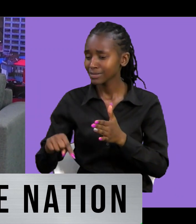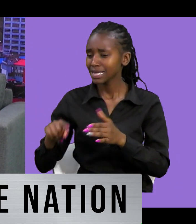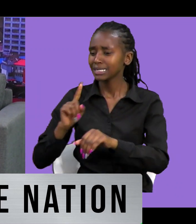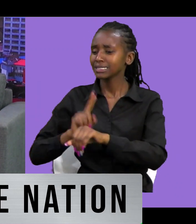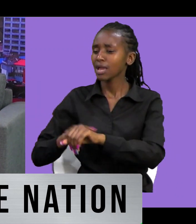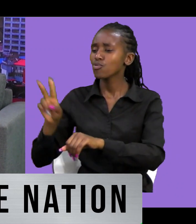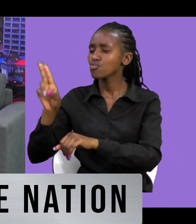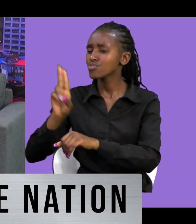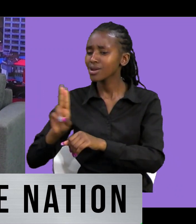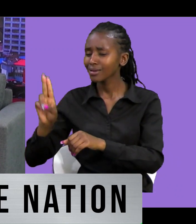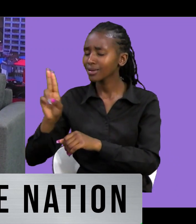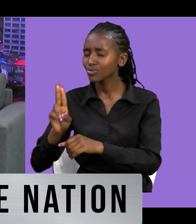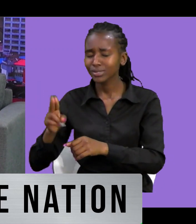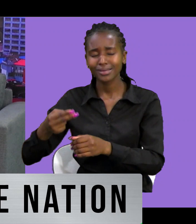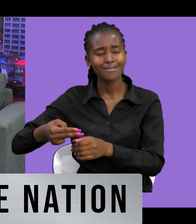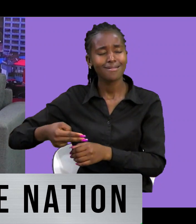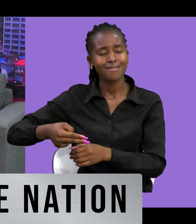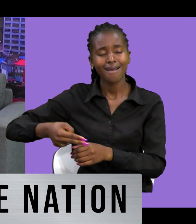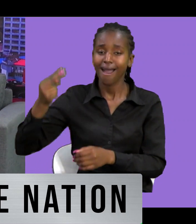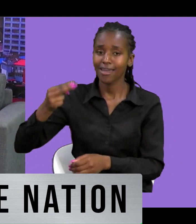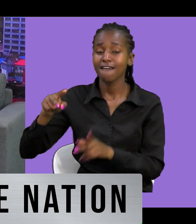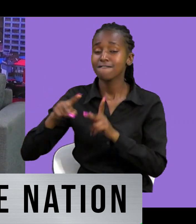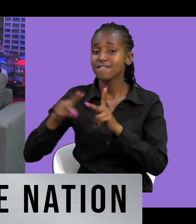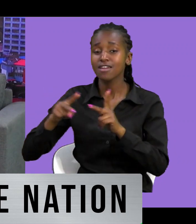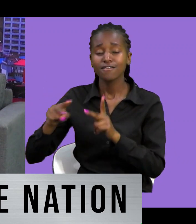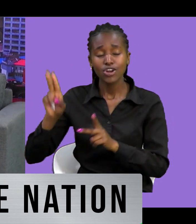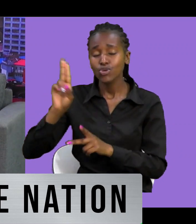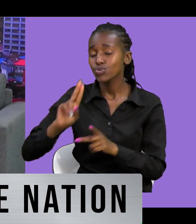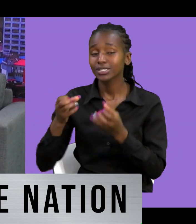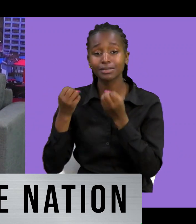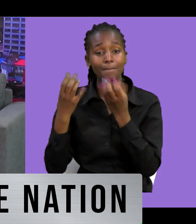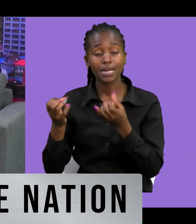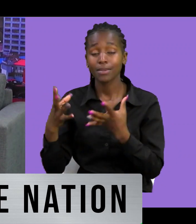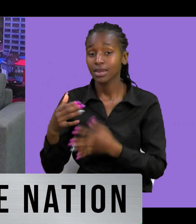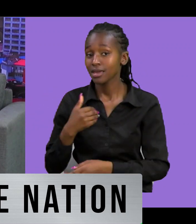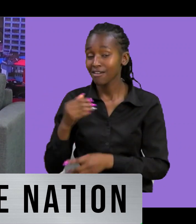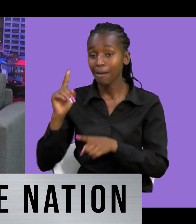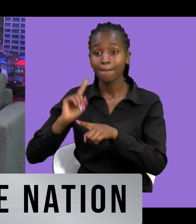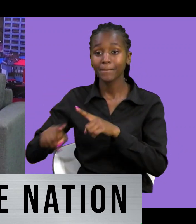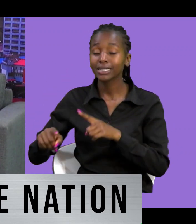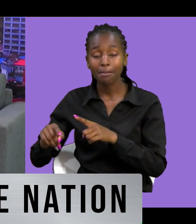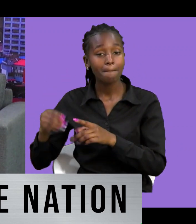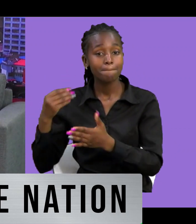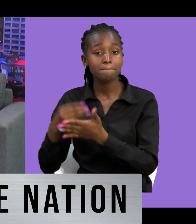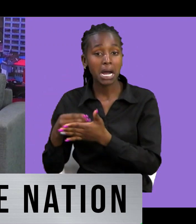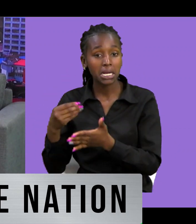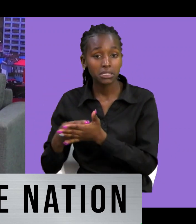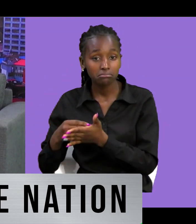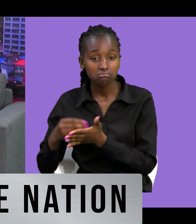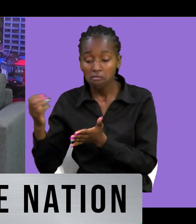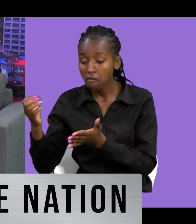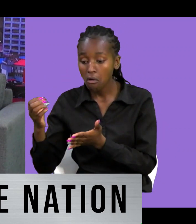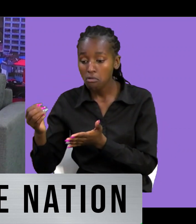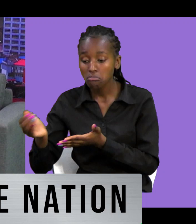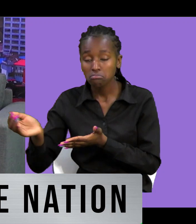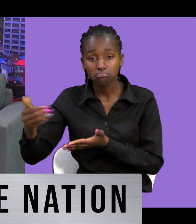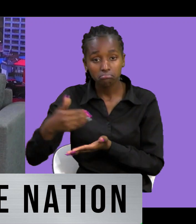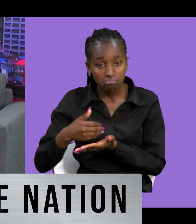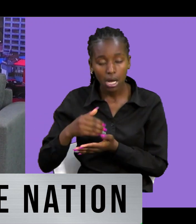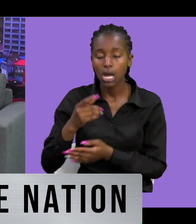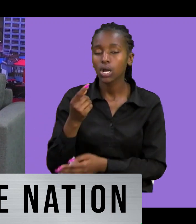the source of income is low. So once you cannot balance income and